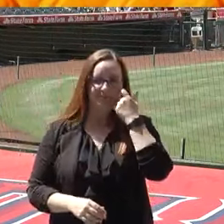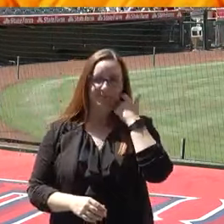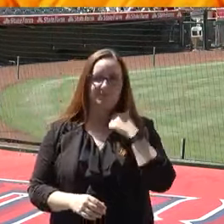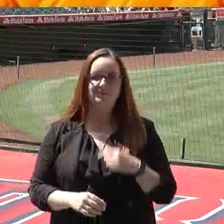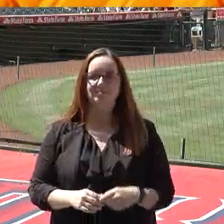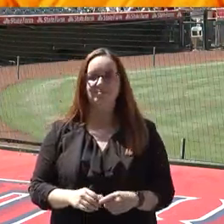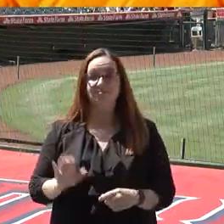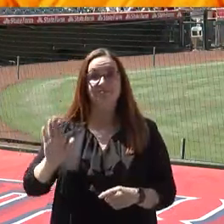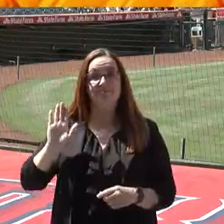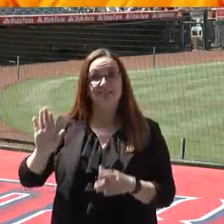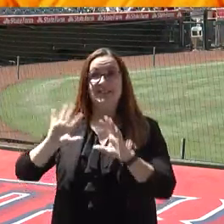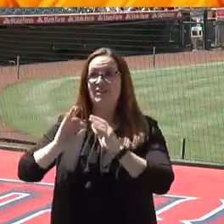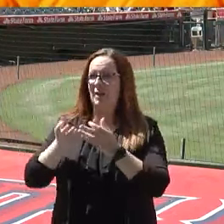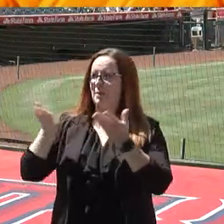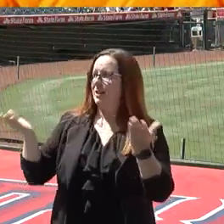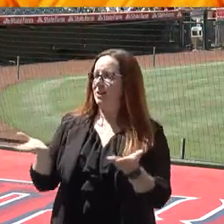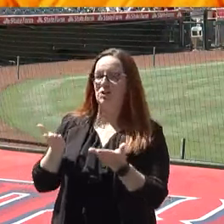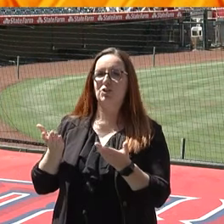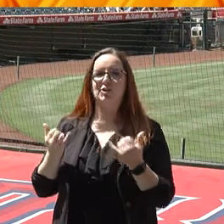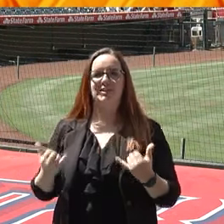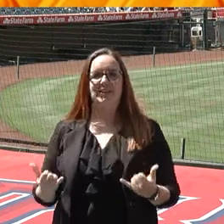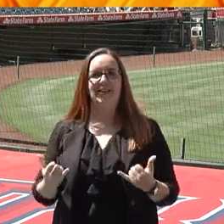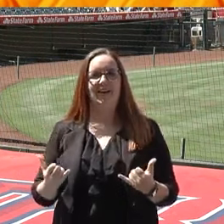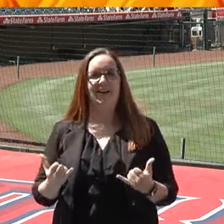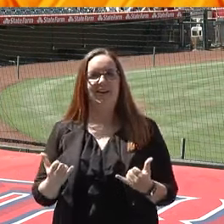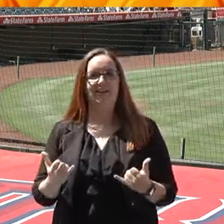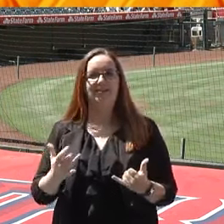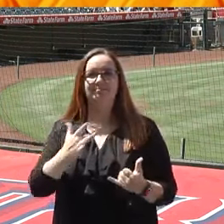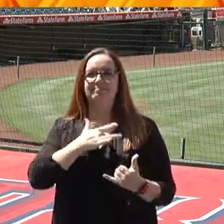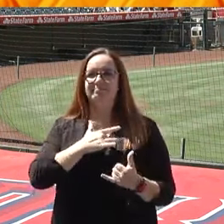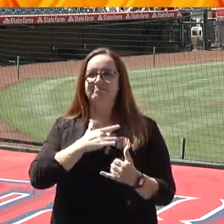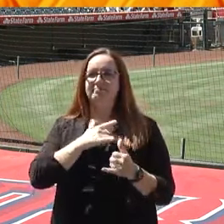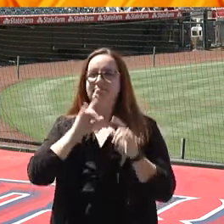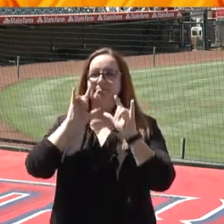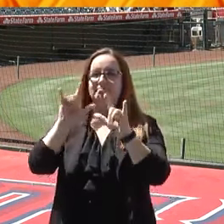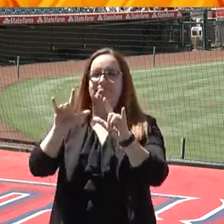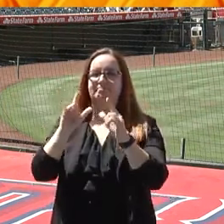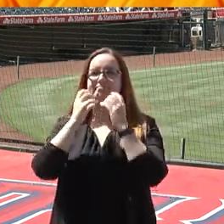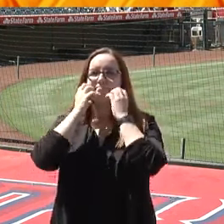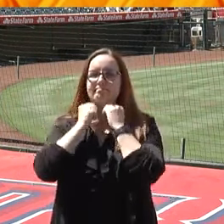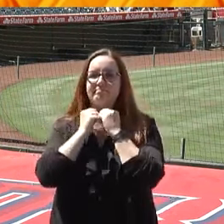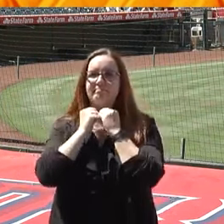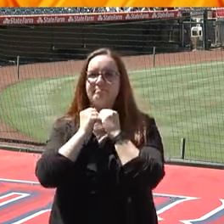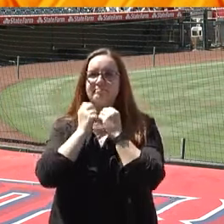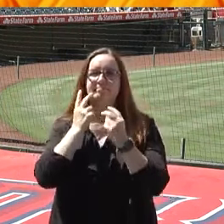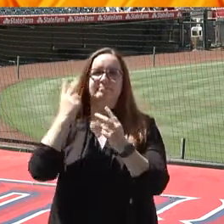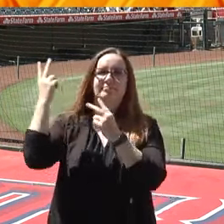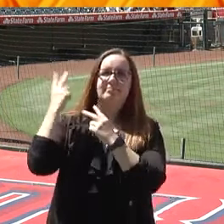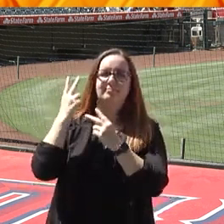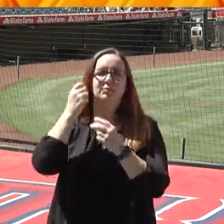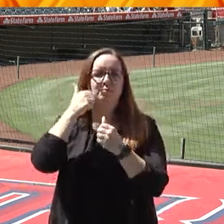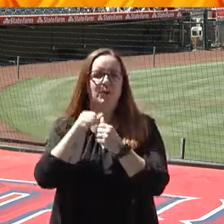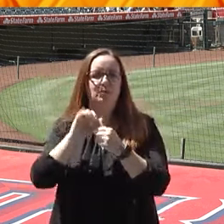Jacob's family is here in the stadium, and our hearts are with them as we honor Jacob.